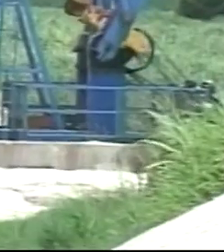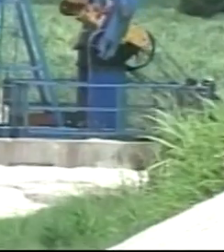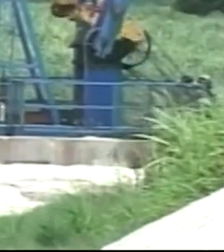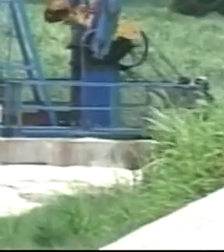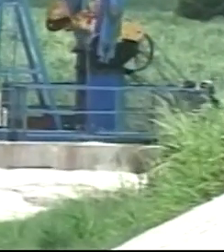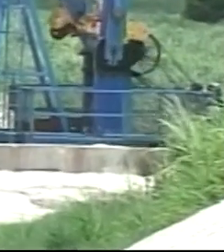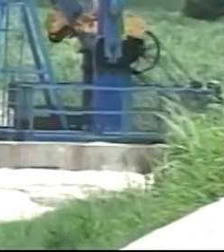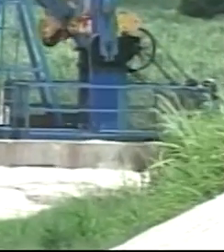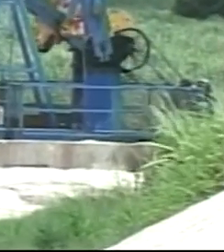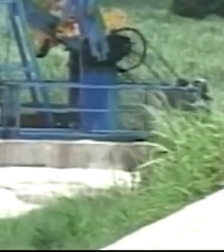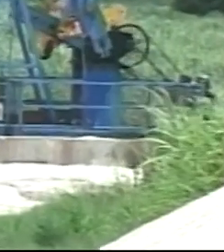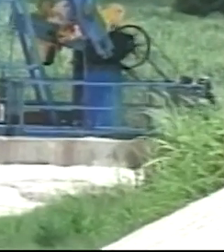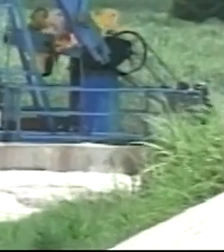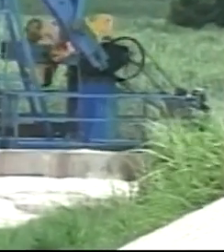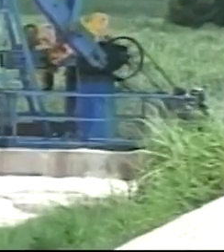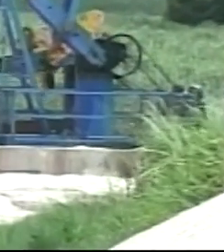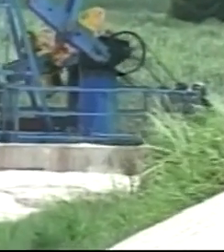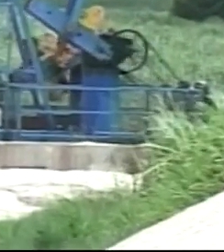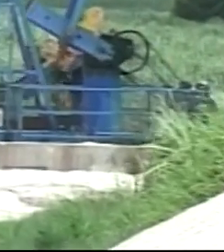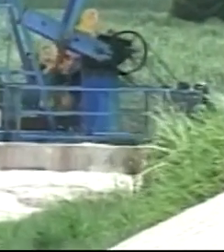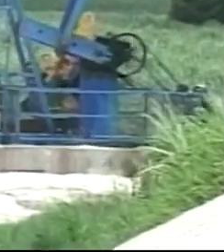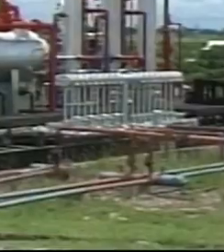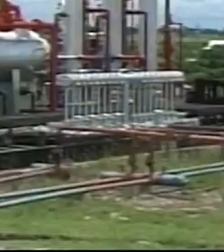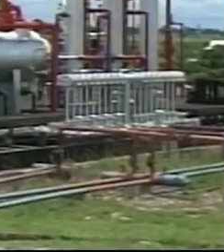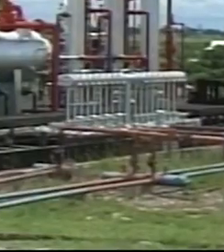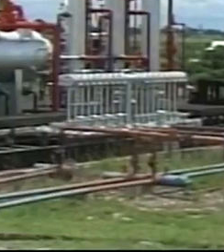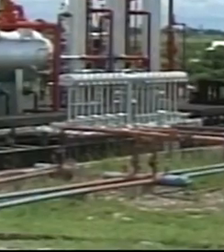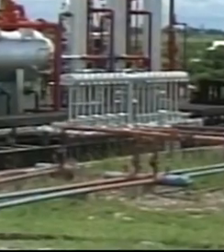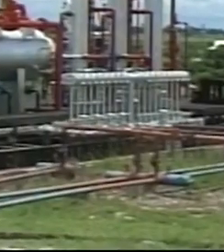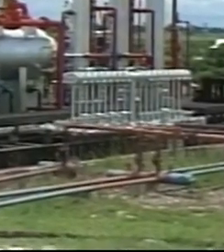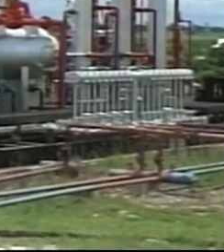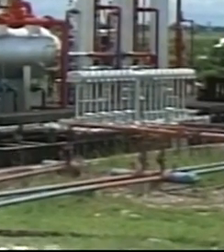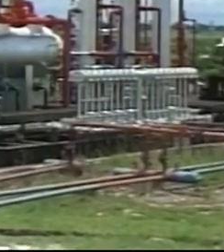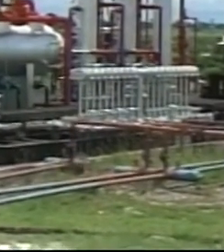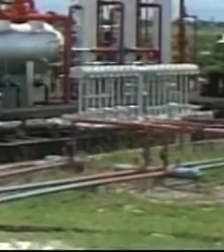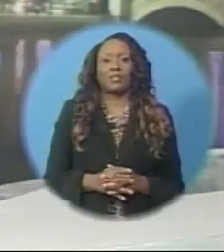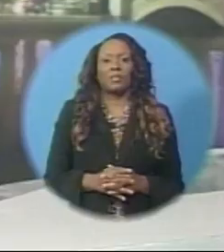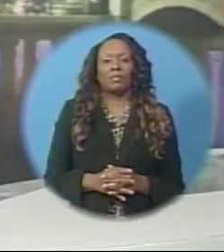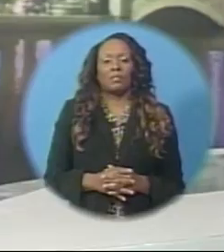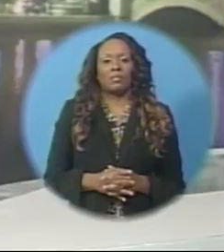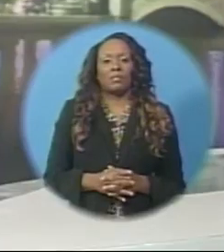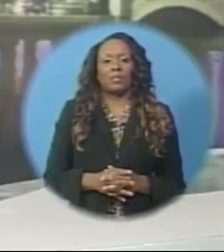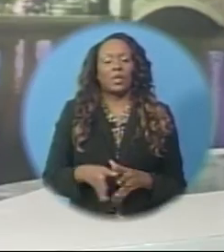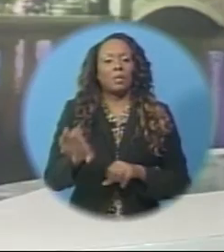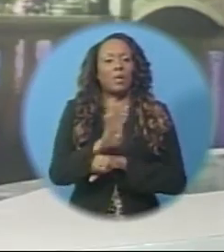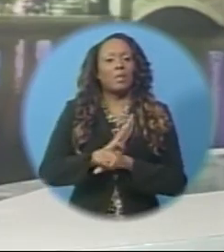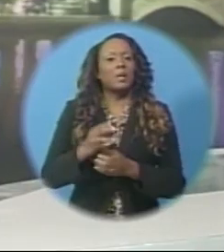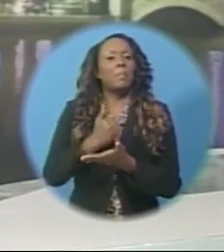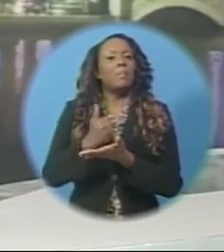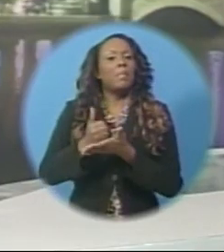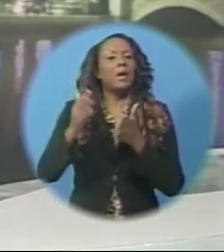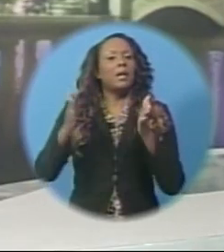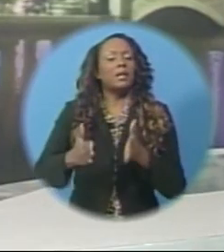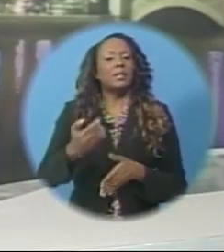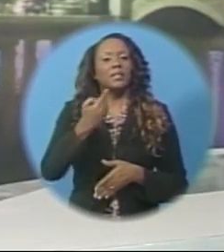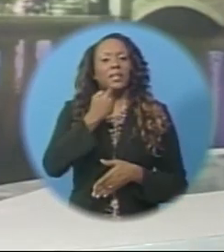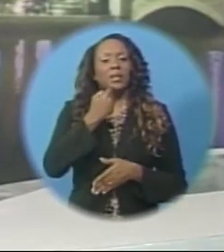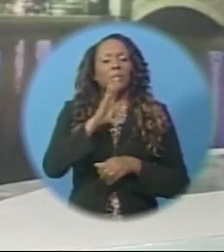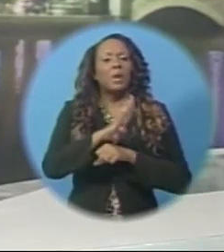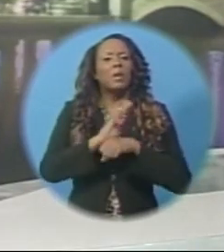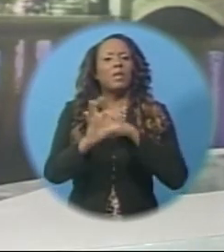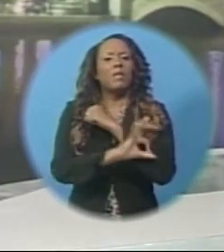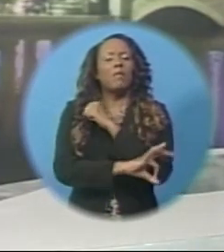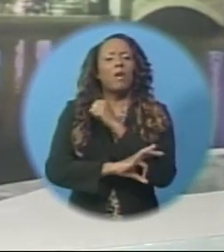bad precedent for local business. Kareem Smith, CBC News. A local banker says Barbados's